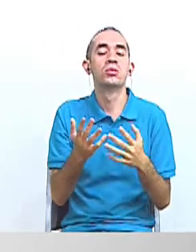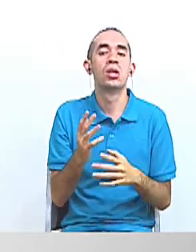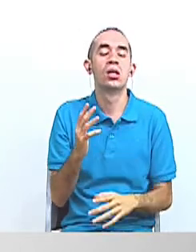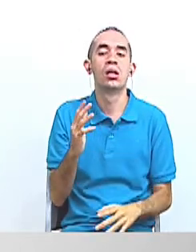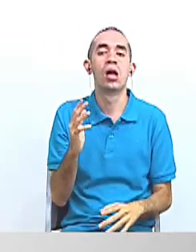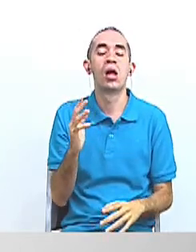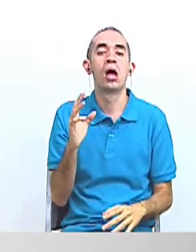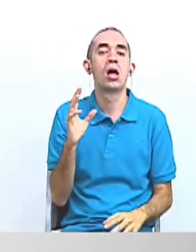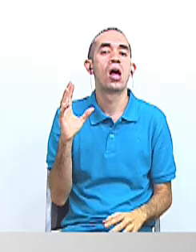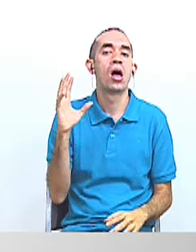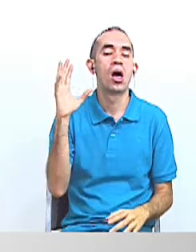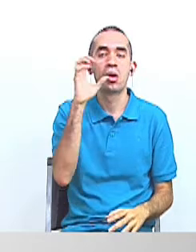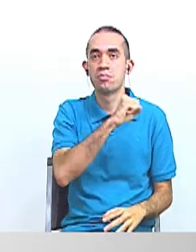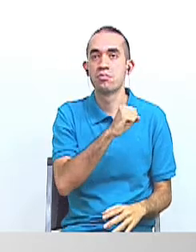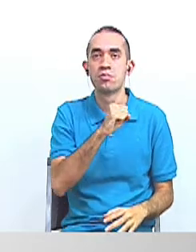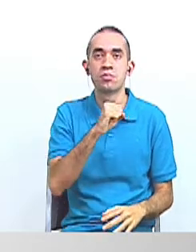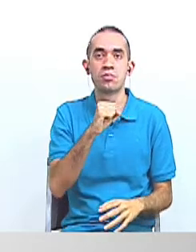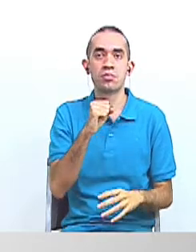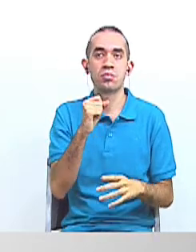identify